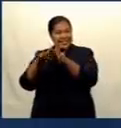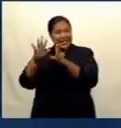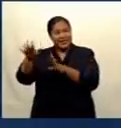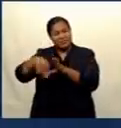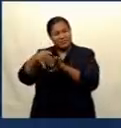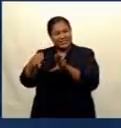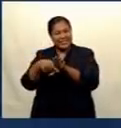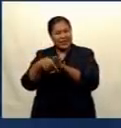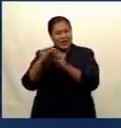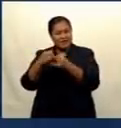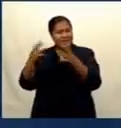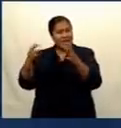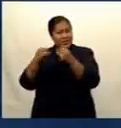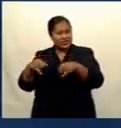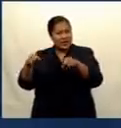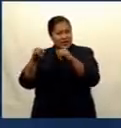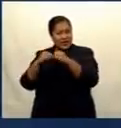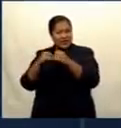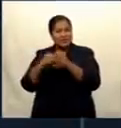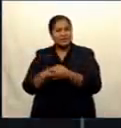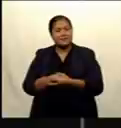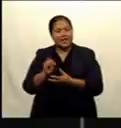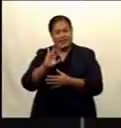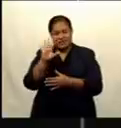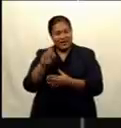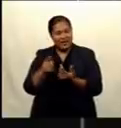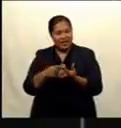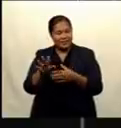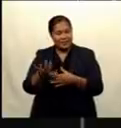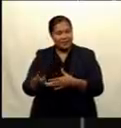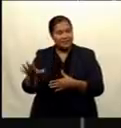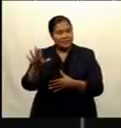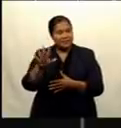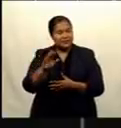larger islands, mainly fine elsewhere.